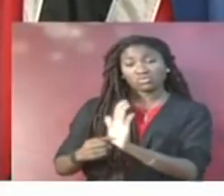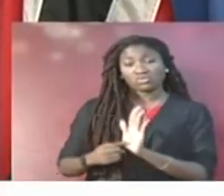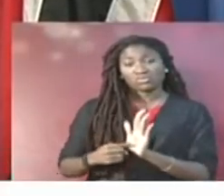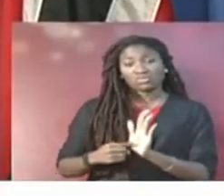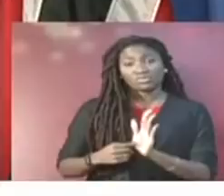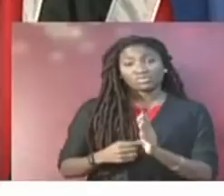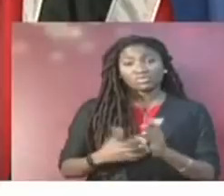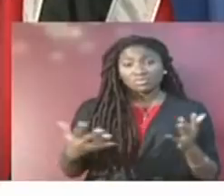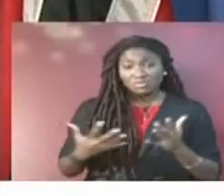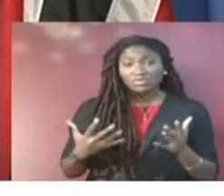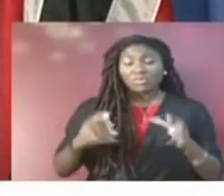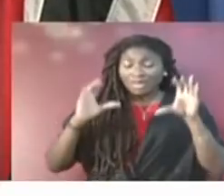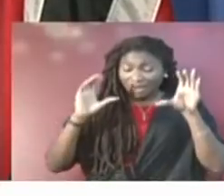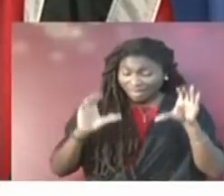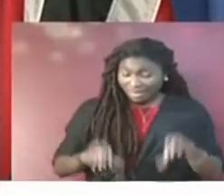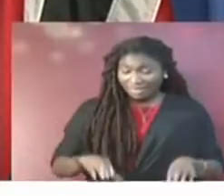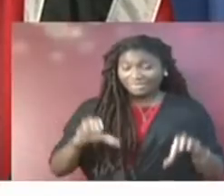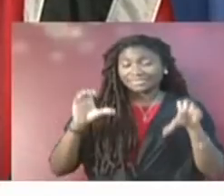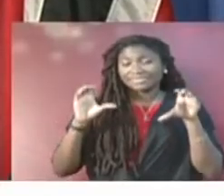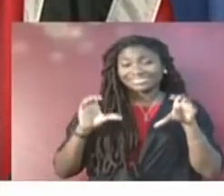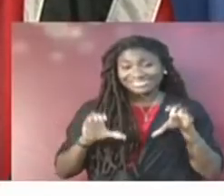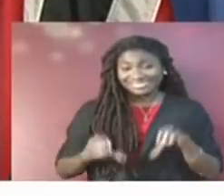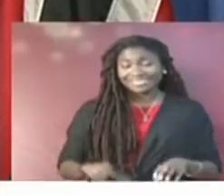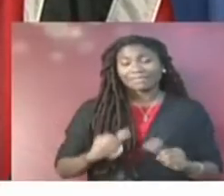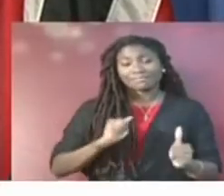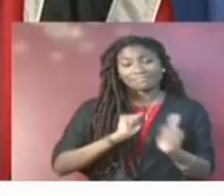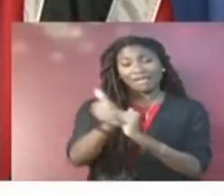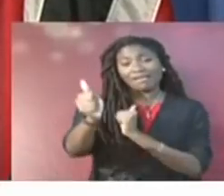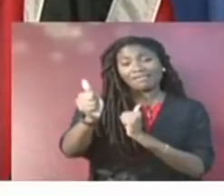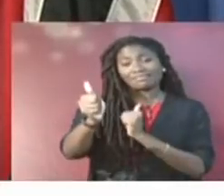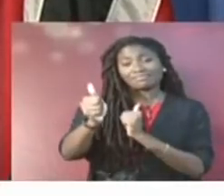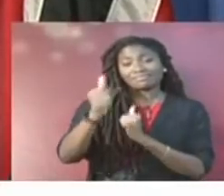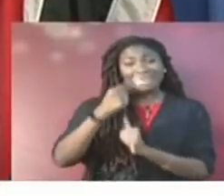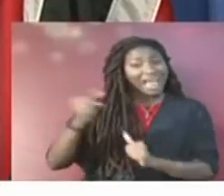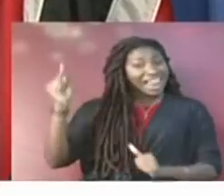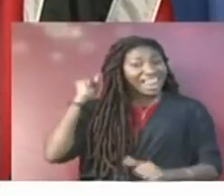that we could do this. We did it last year.